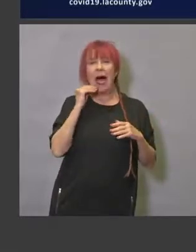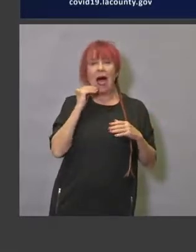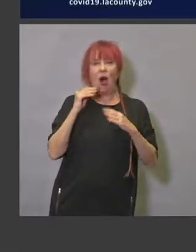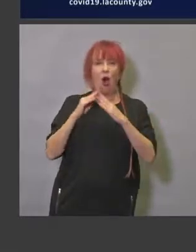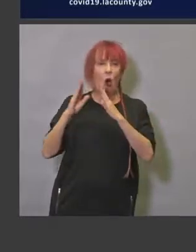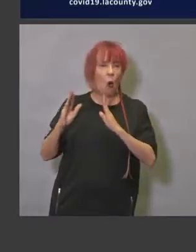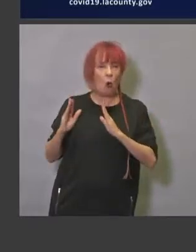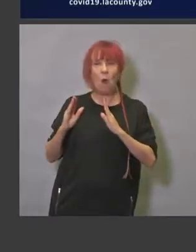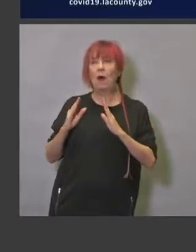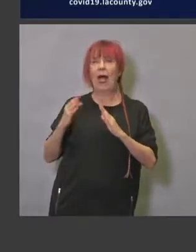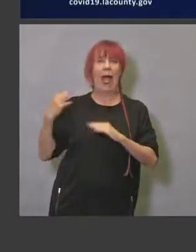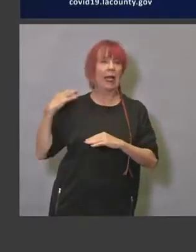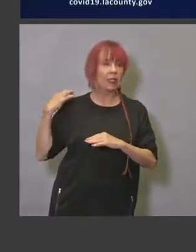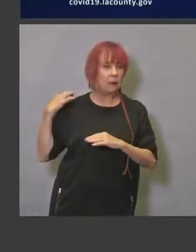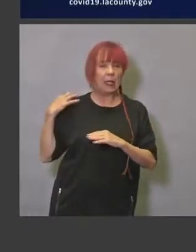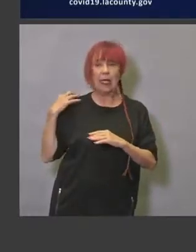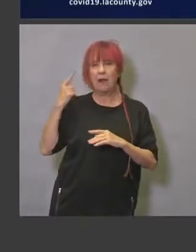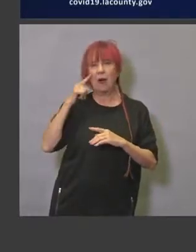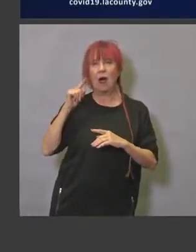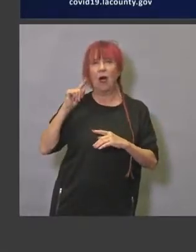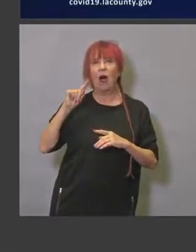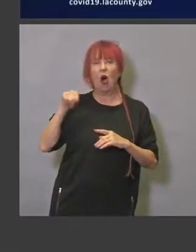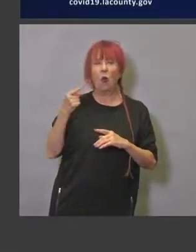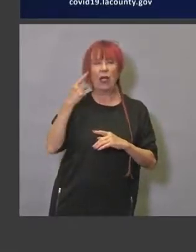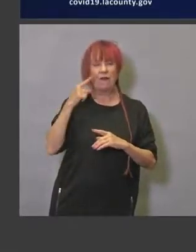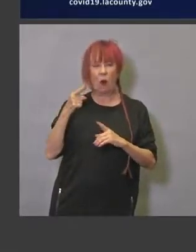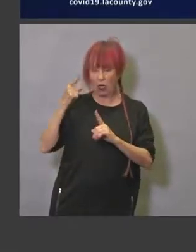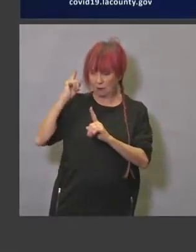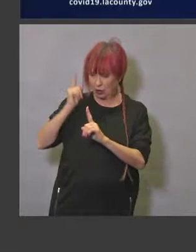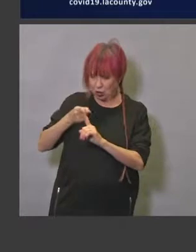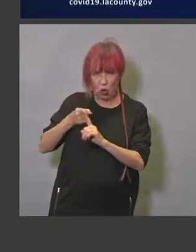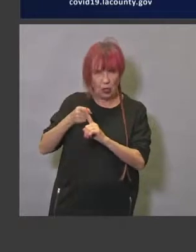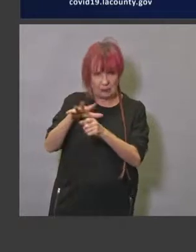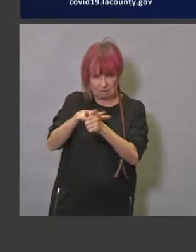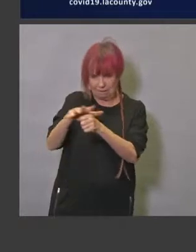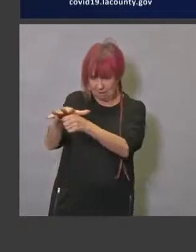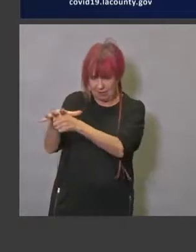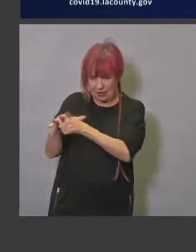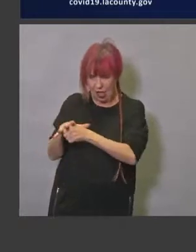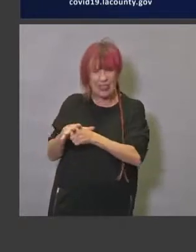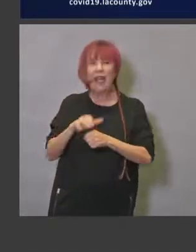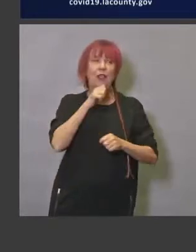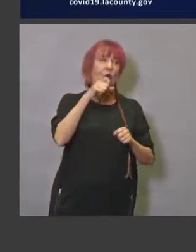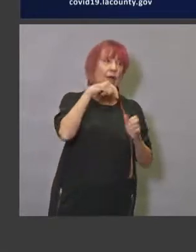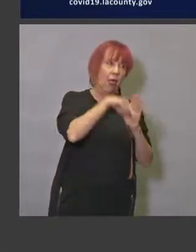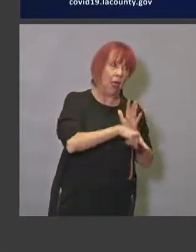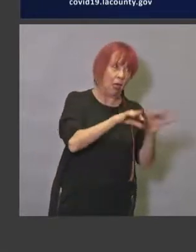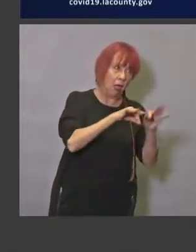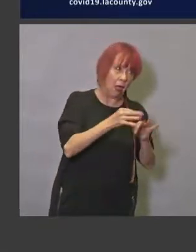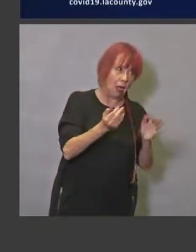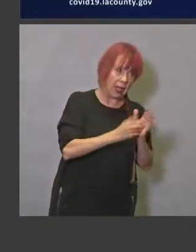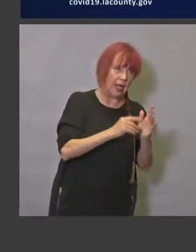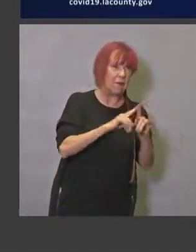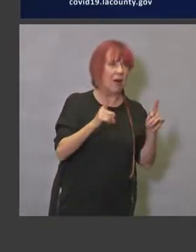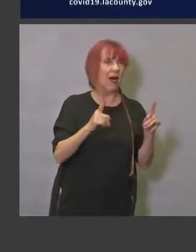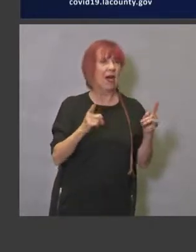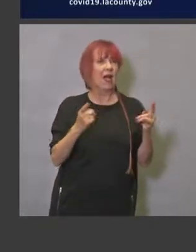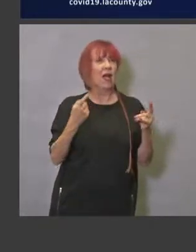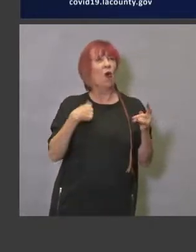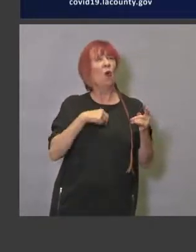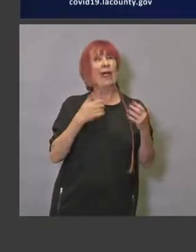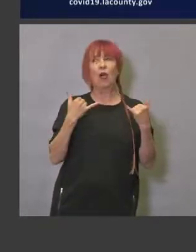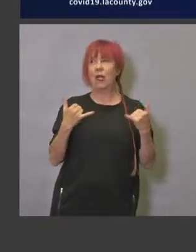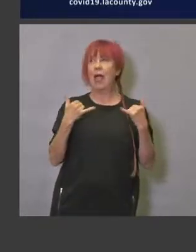certain neighborhoods. I don't want you to go through the details, but more talk about how we're kind of in a